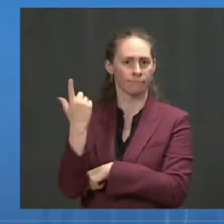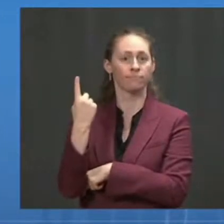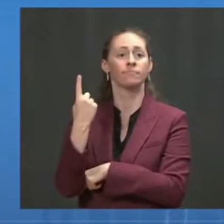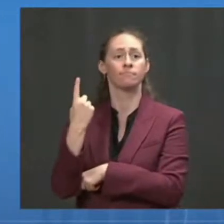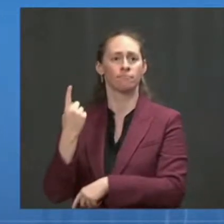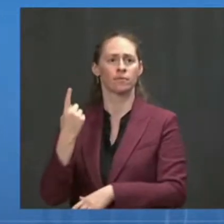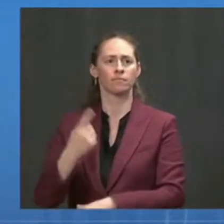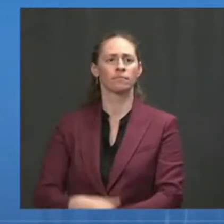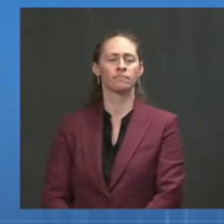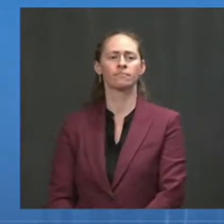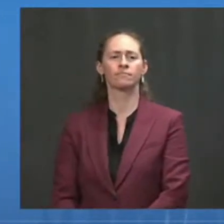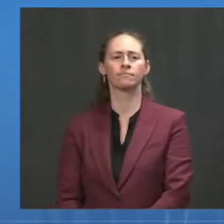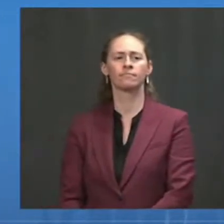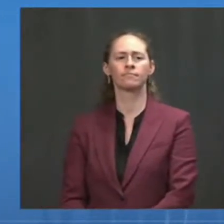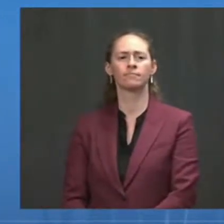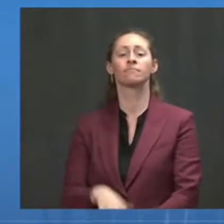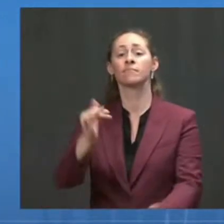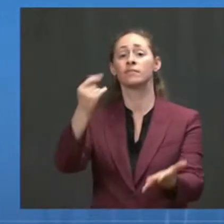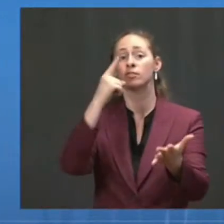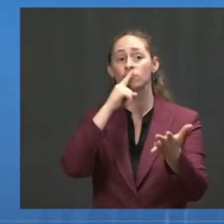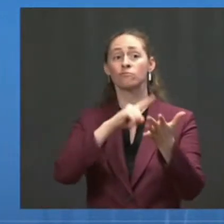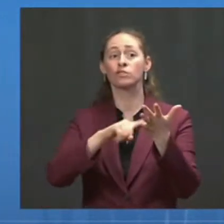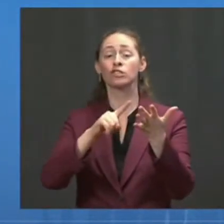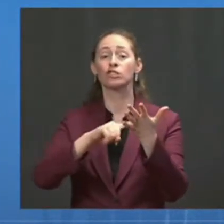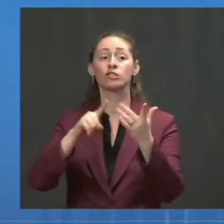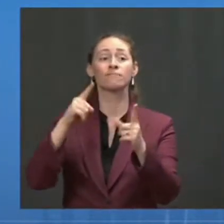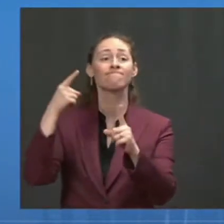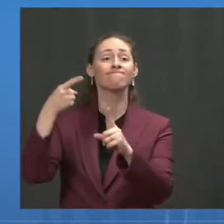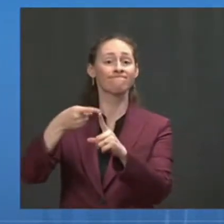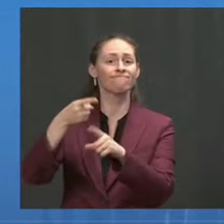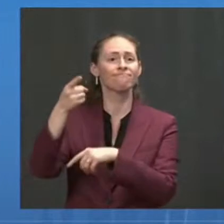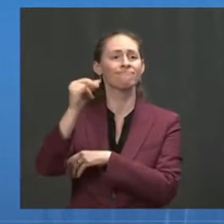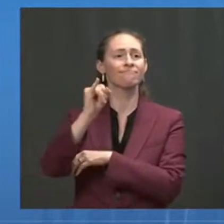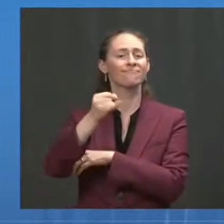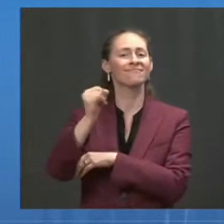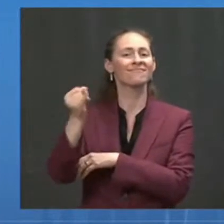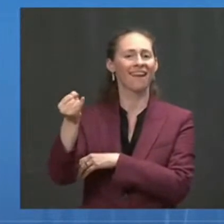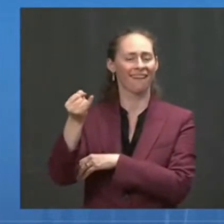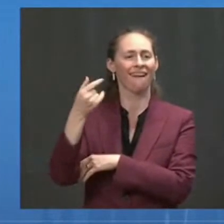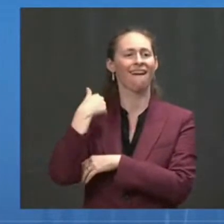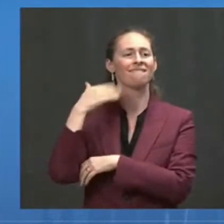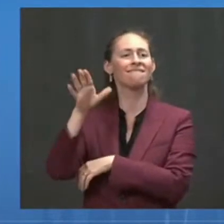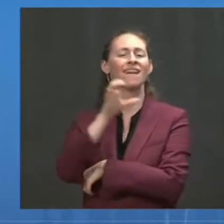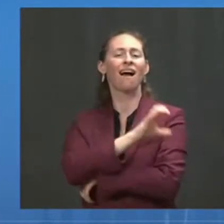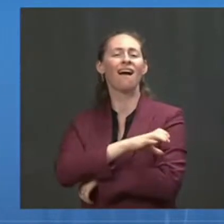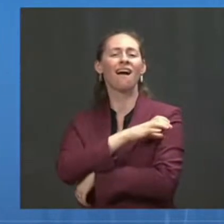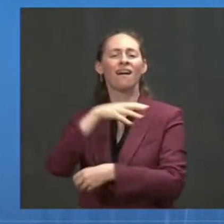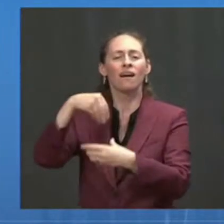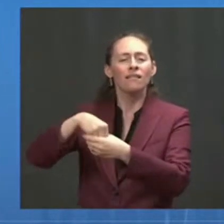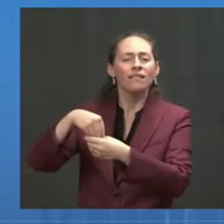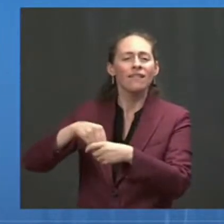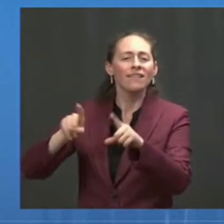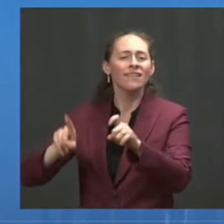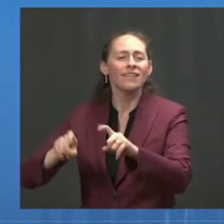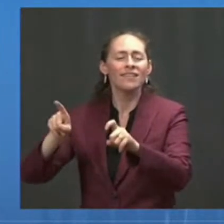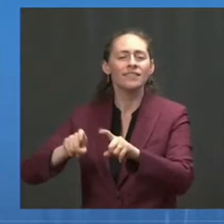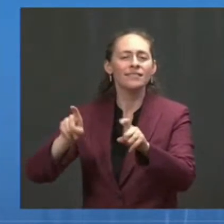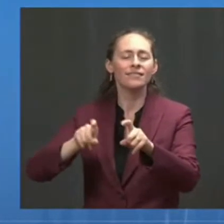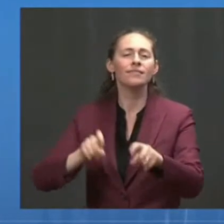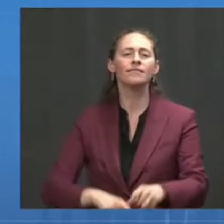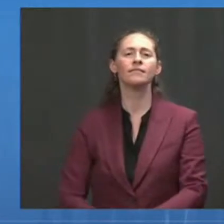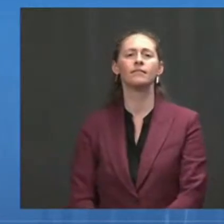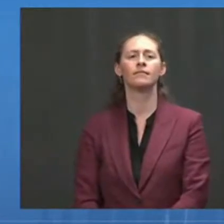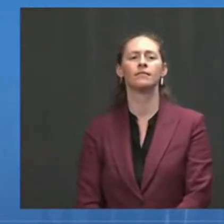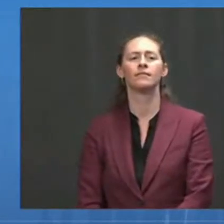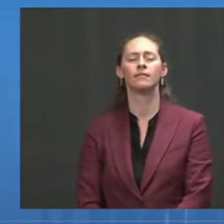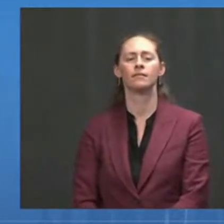and that was in the J&J clinical effectiveness. Next slide. I had showed you before this slide